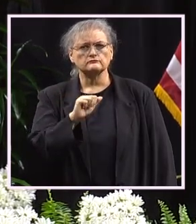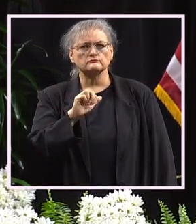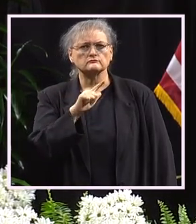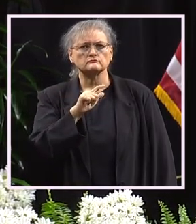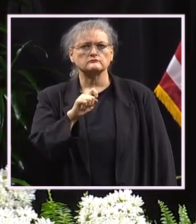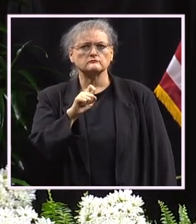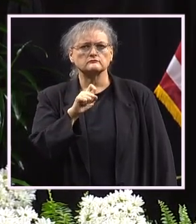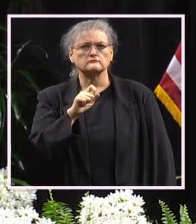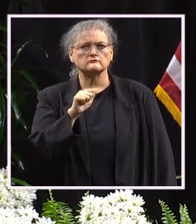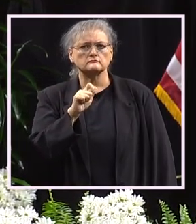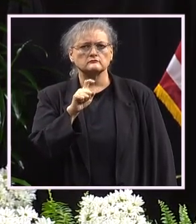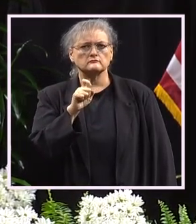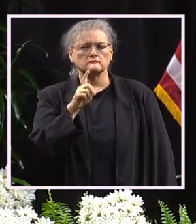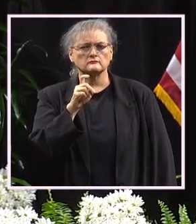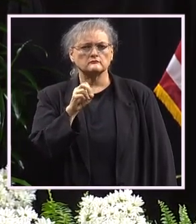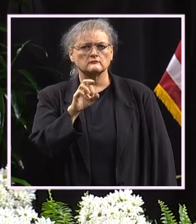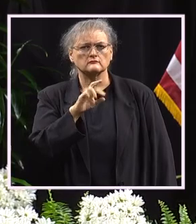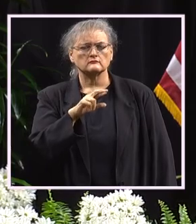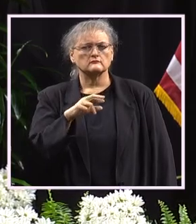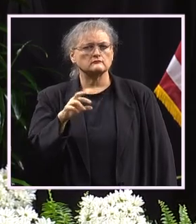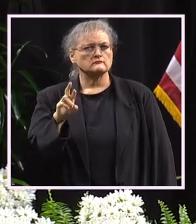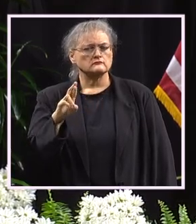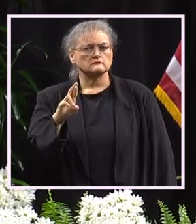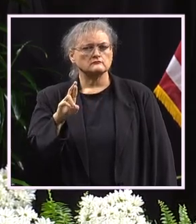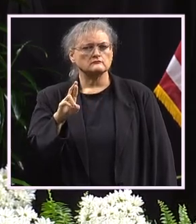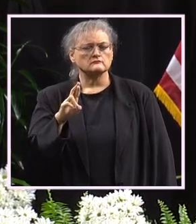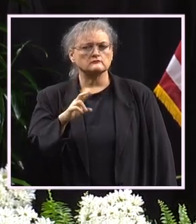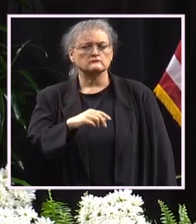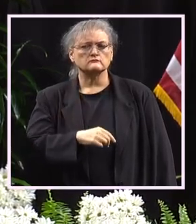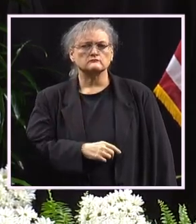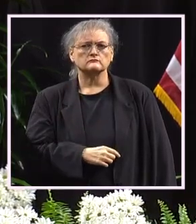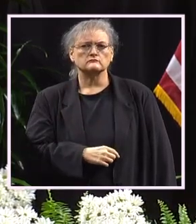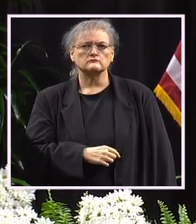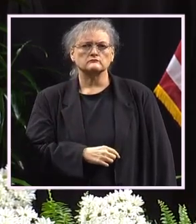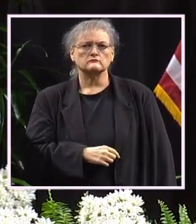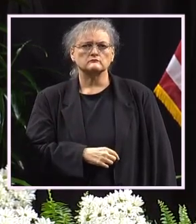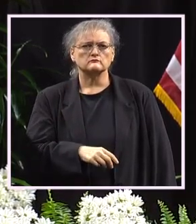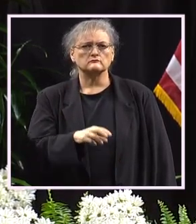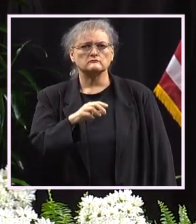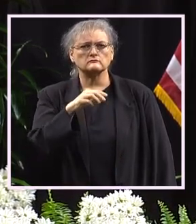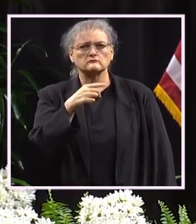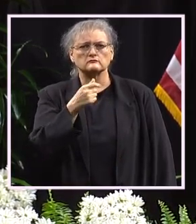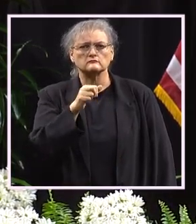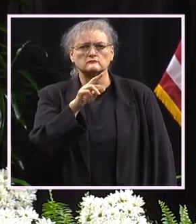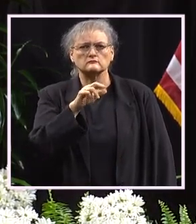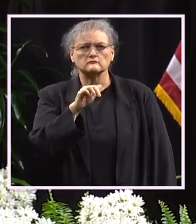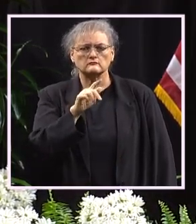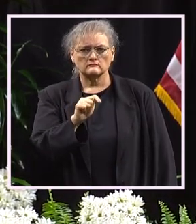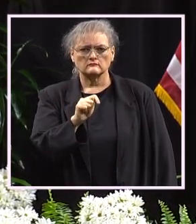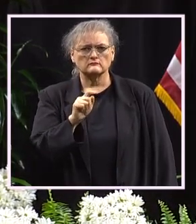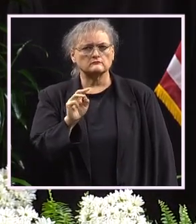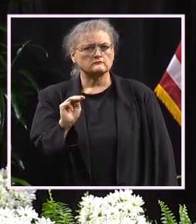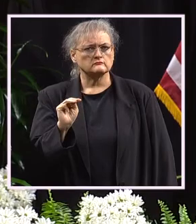Alexander Luis Reina, magna cum laude, Garrett Ryan Molina,